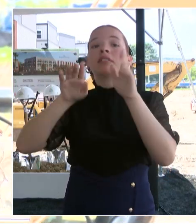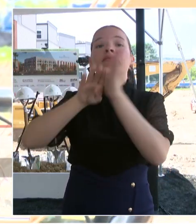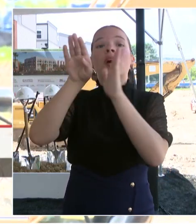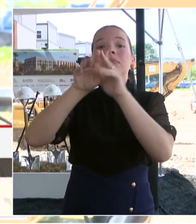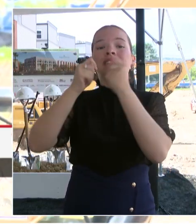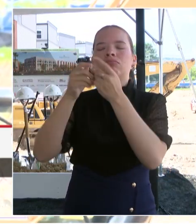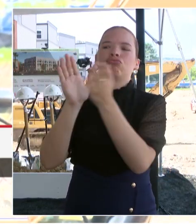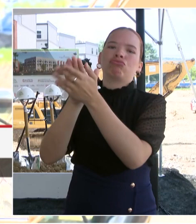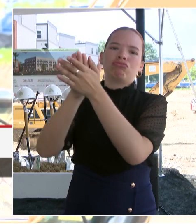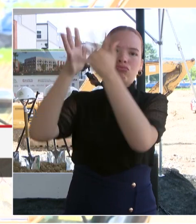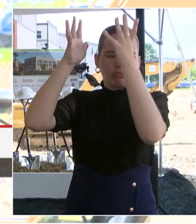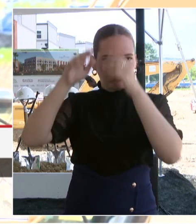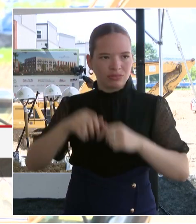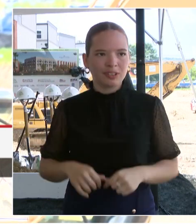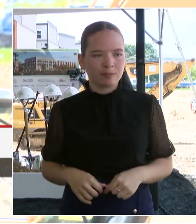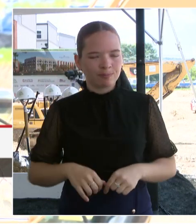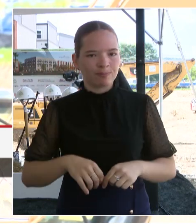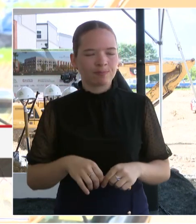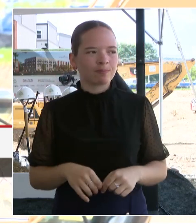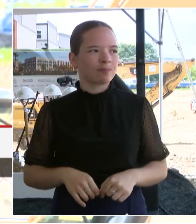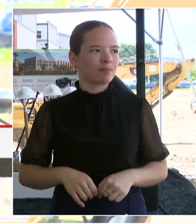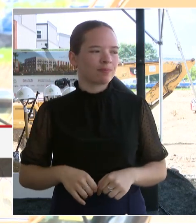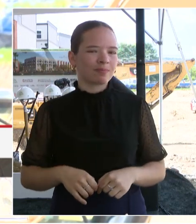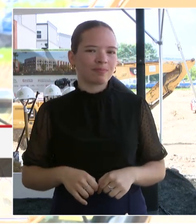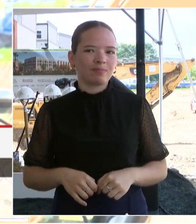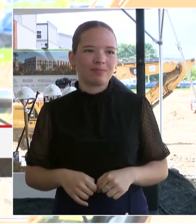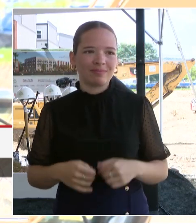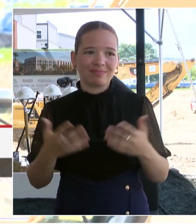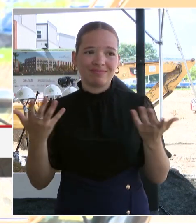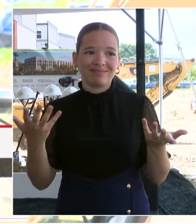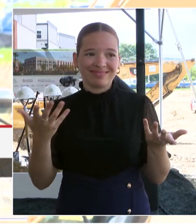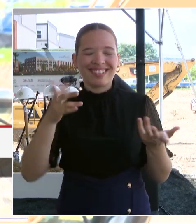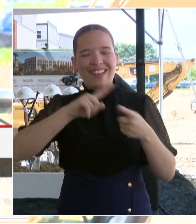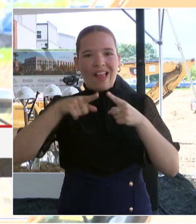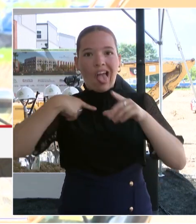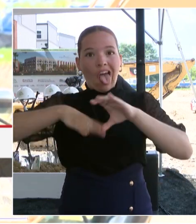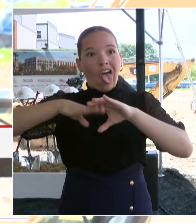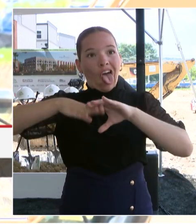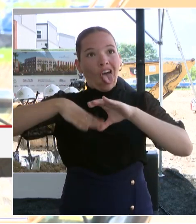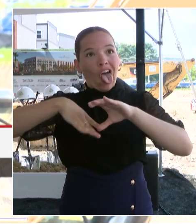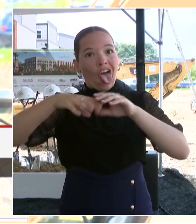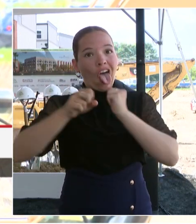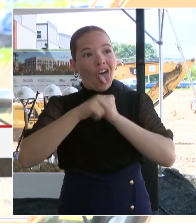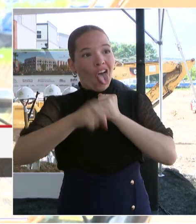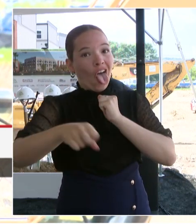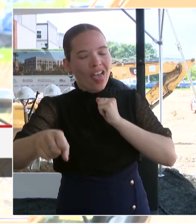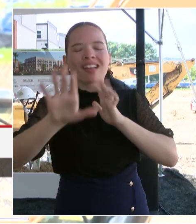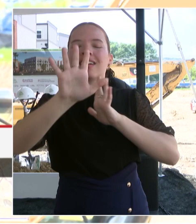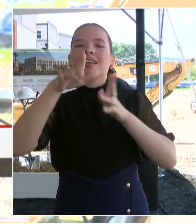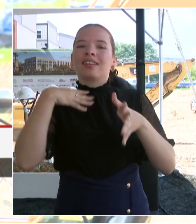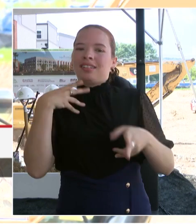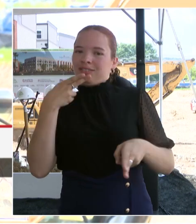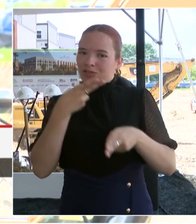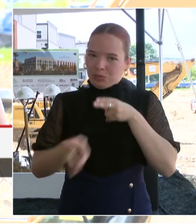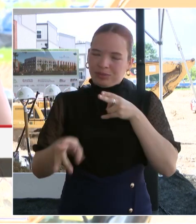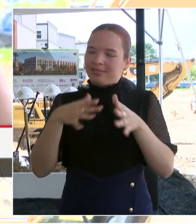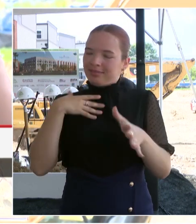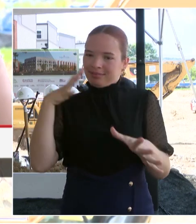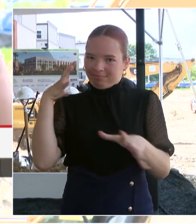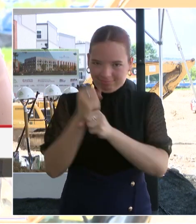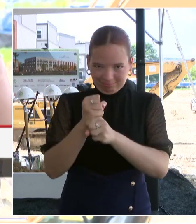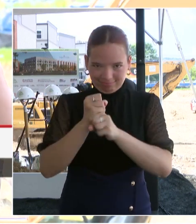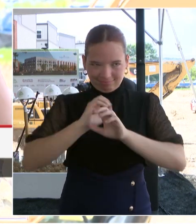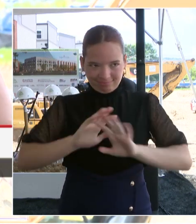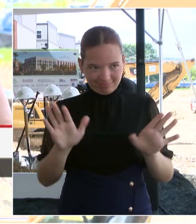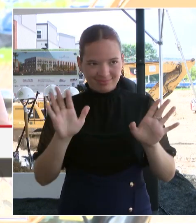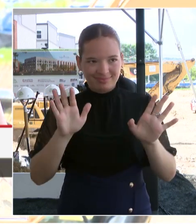We actually, I'm speaking too long, but I'll go really quickly now. We actually, when I think about it, I'm going to acknowledge her council